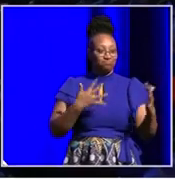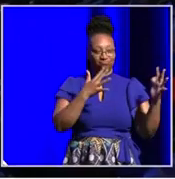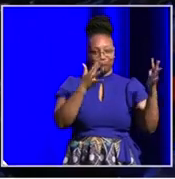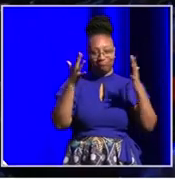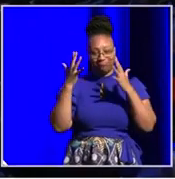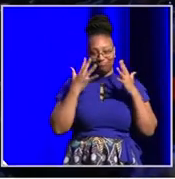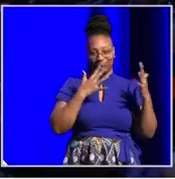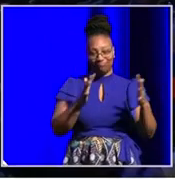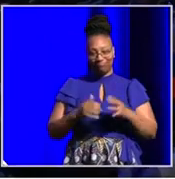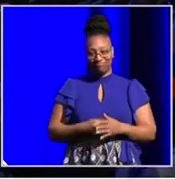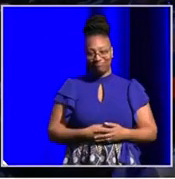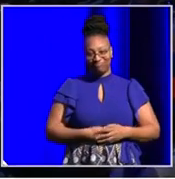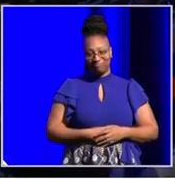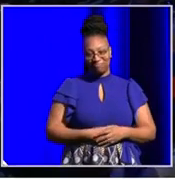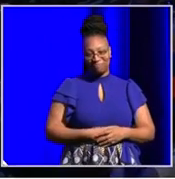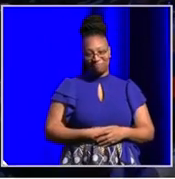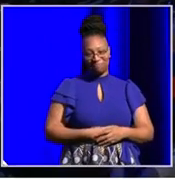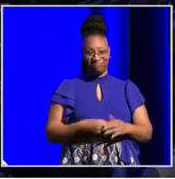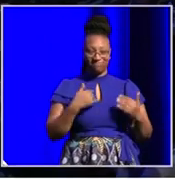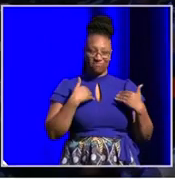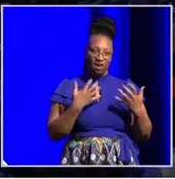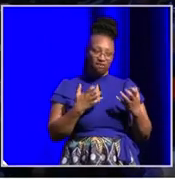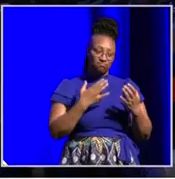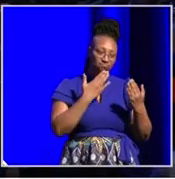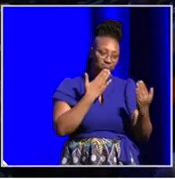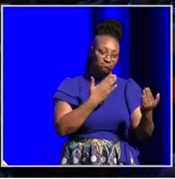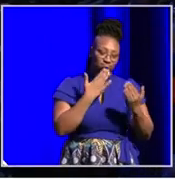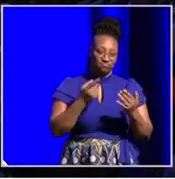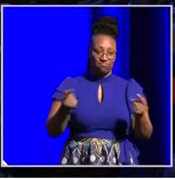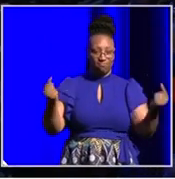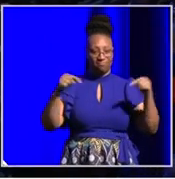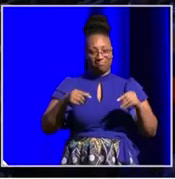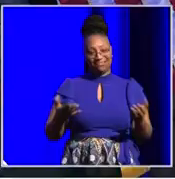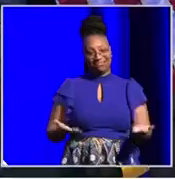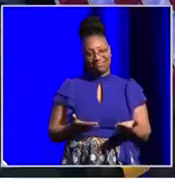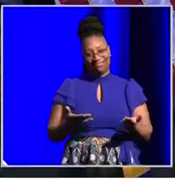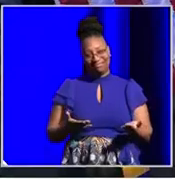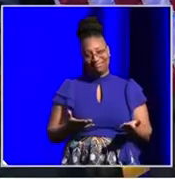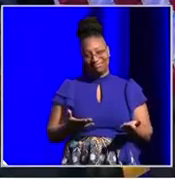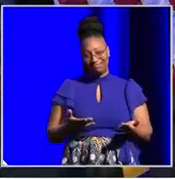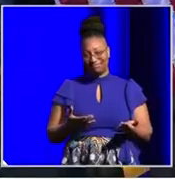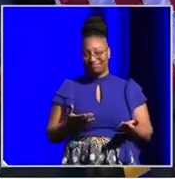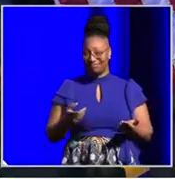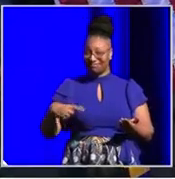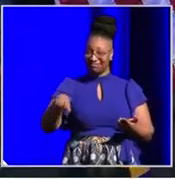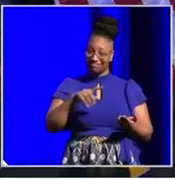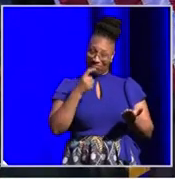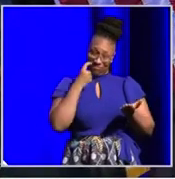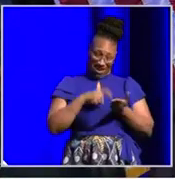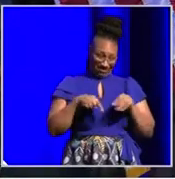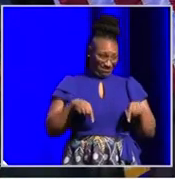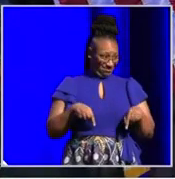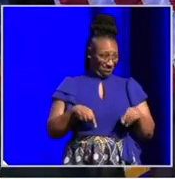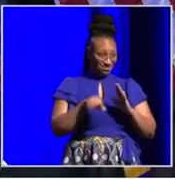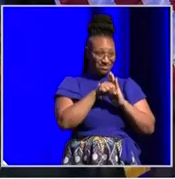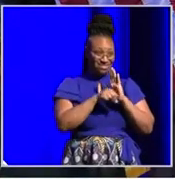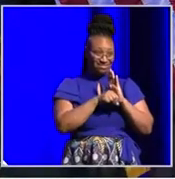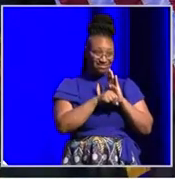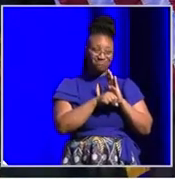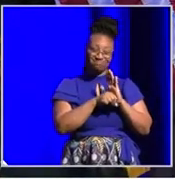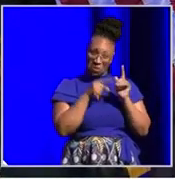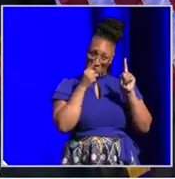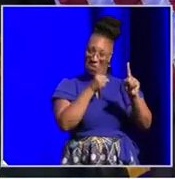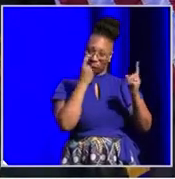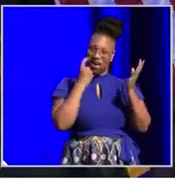Thank you all for coming, and don't forget our statehood effort. And now it's time for the invocation. We can call on Reverend Dr.